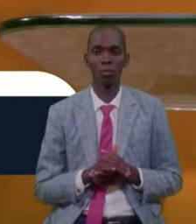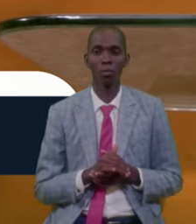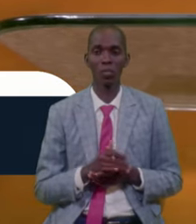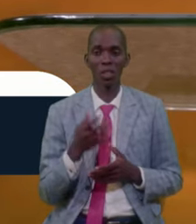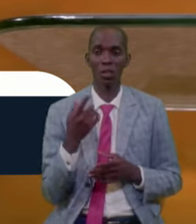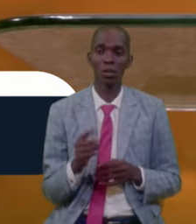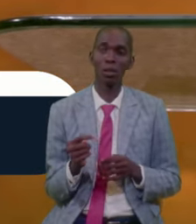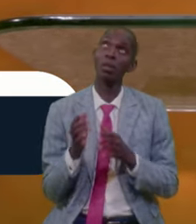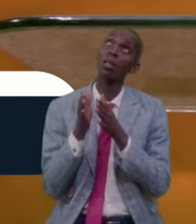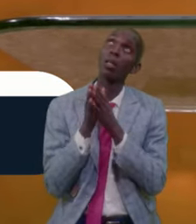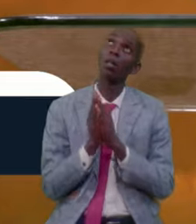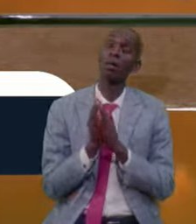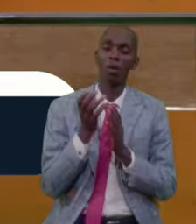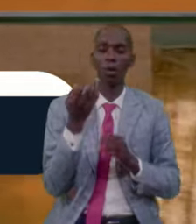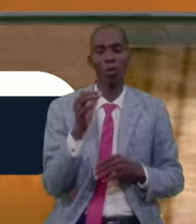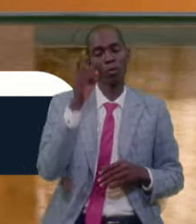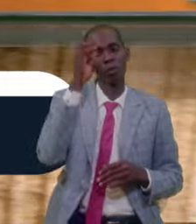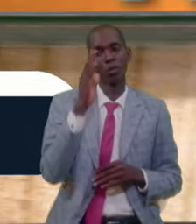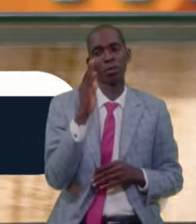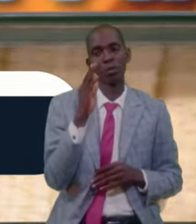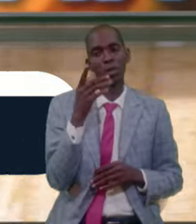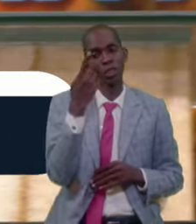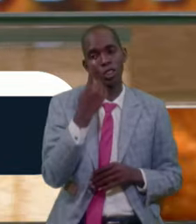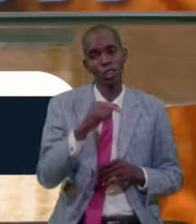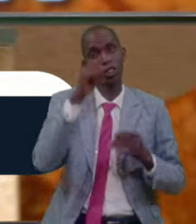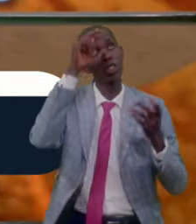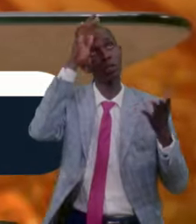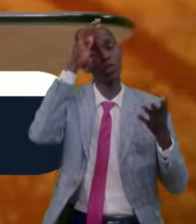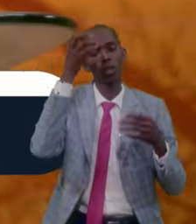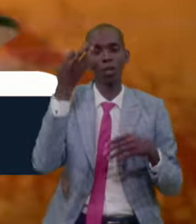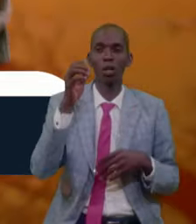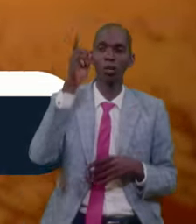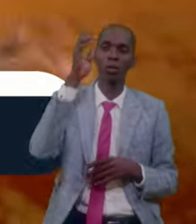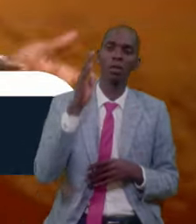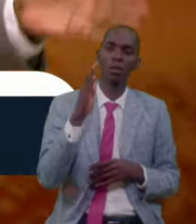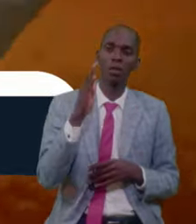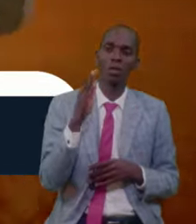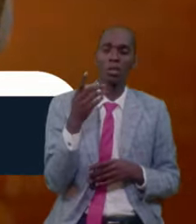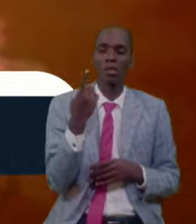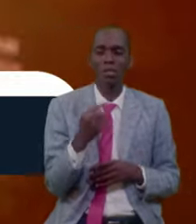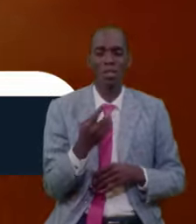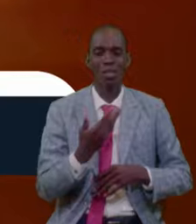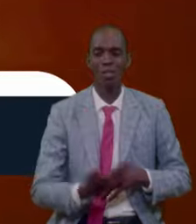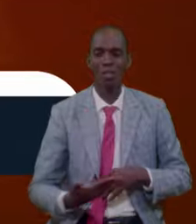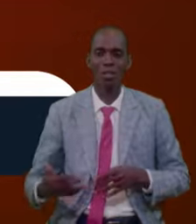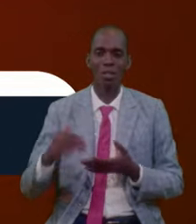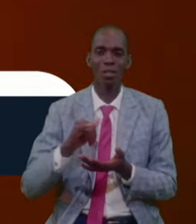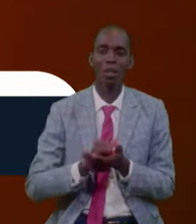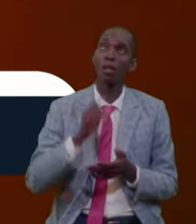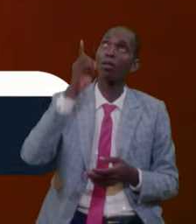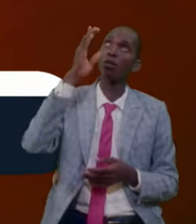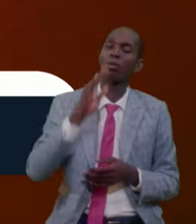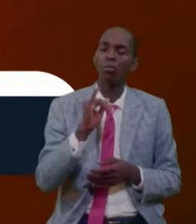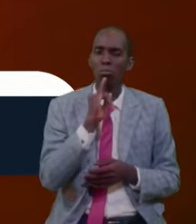demand of God, the expectation of God, the thing that God is looking